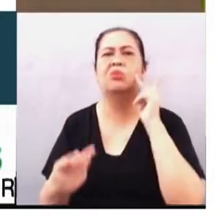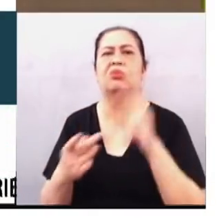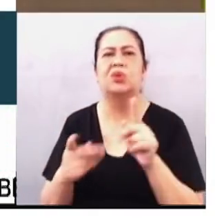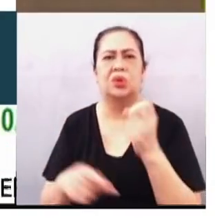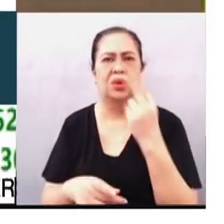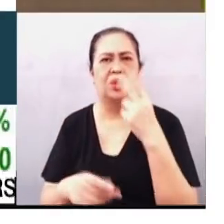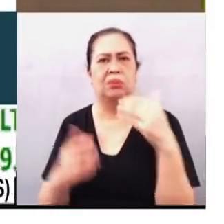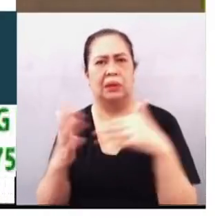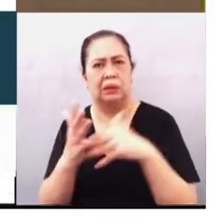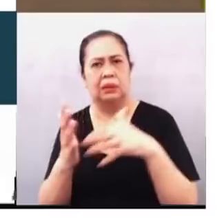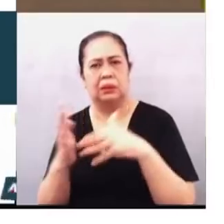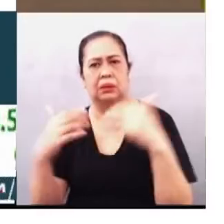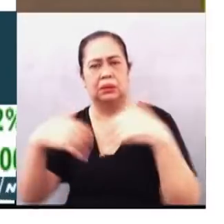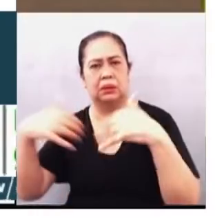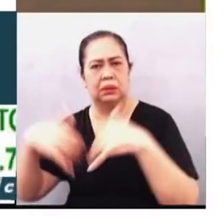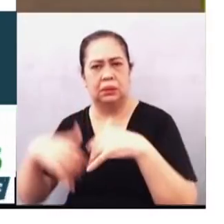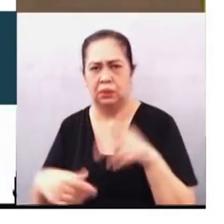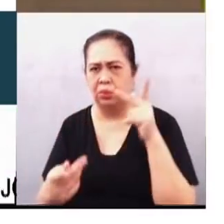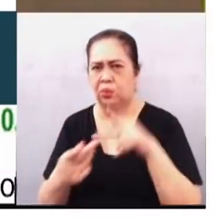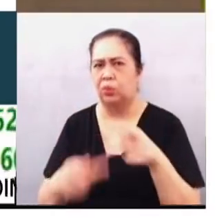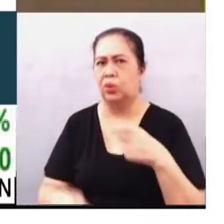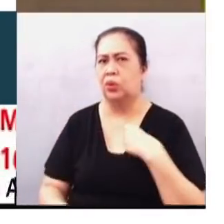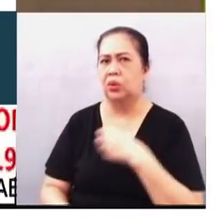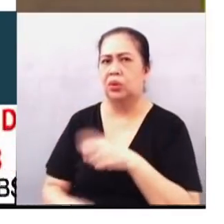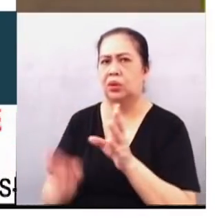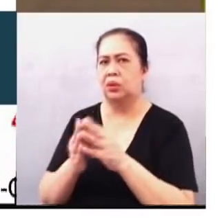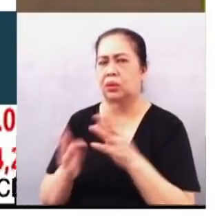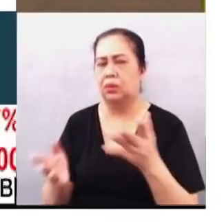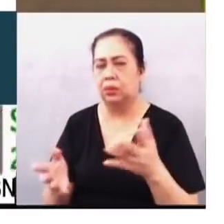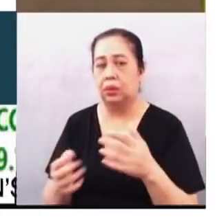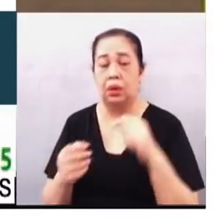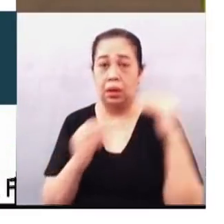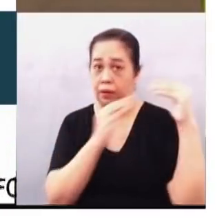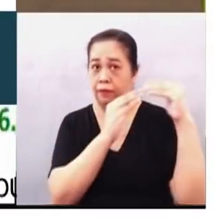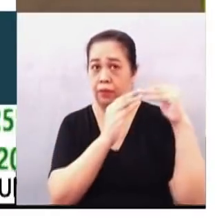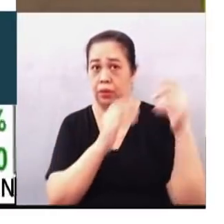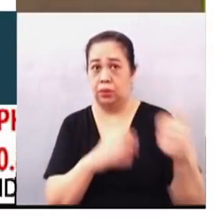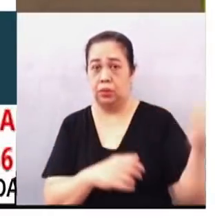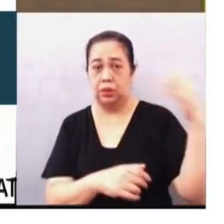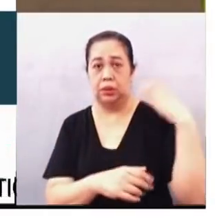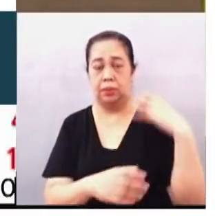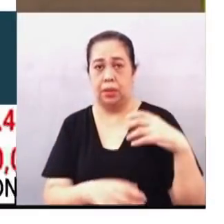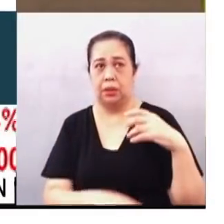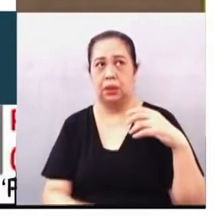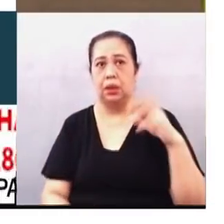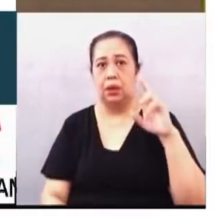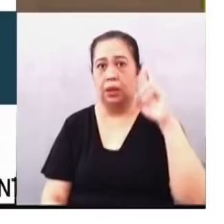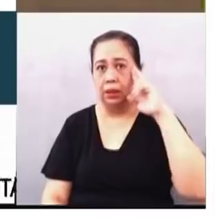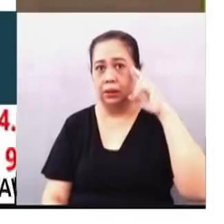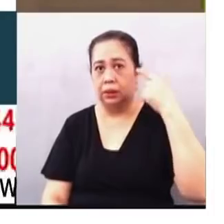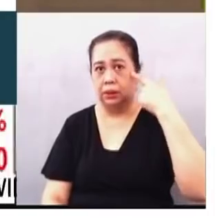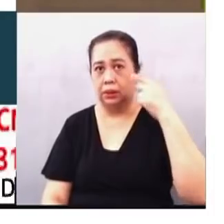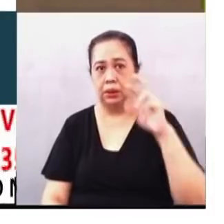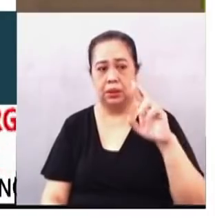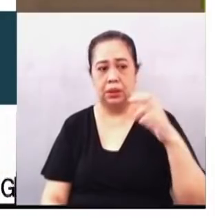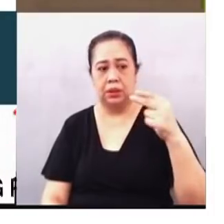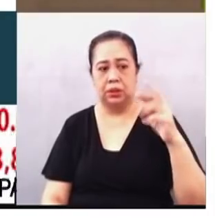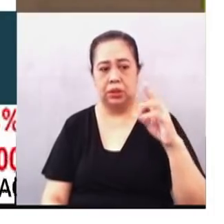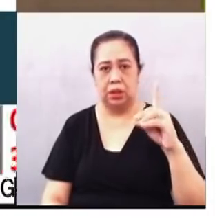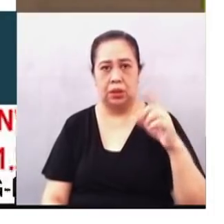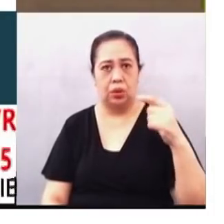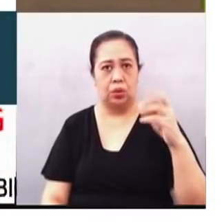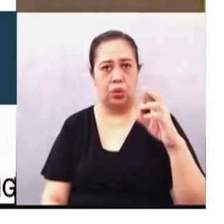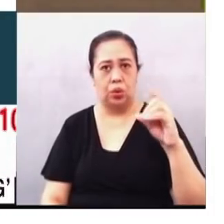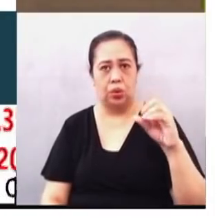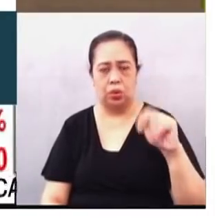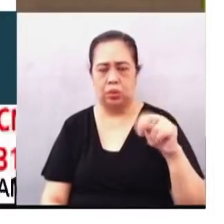na yan? Alam mo, in fairness to the chairman, Senator Gordon, he is a brilliant lawyer.